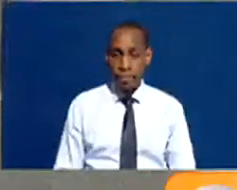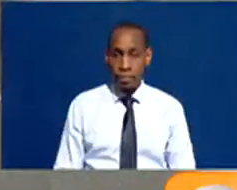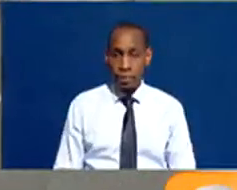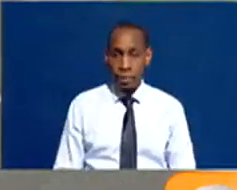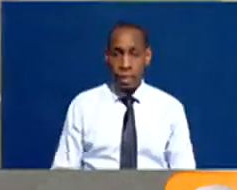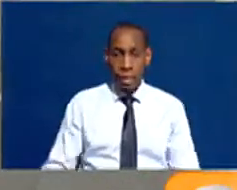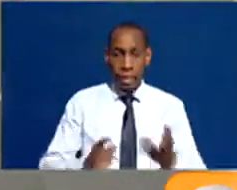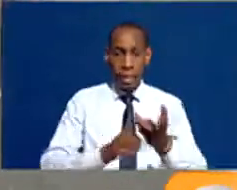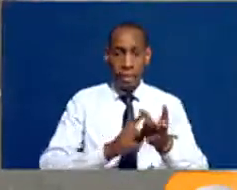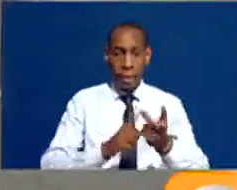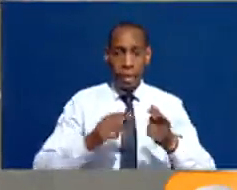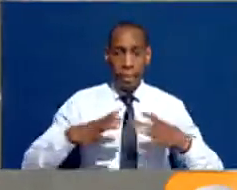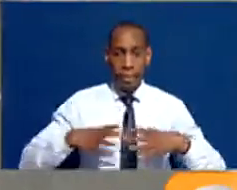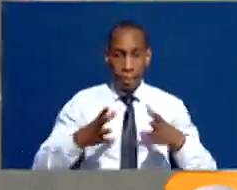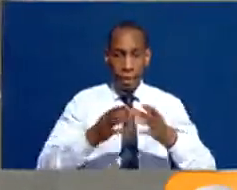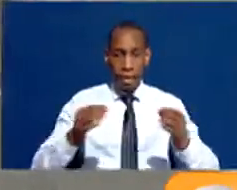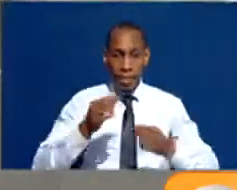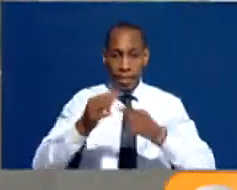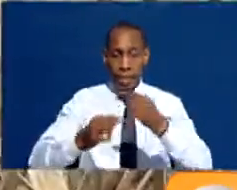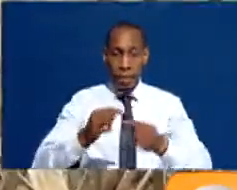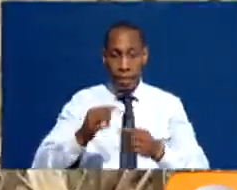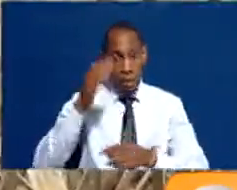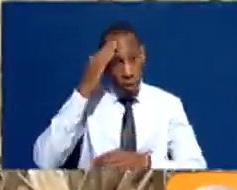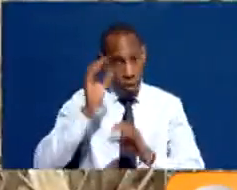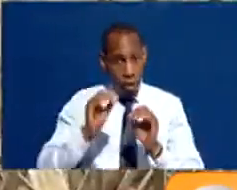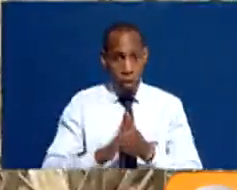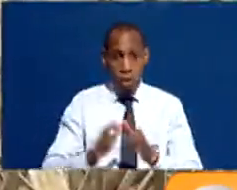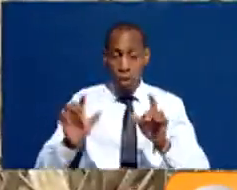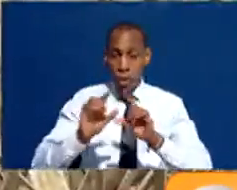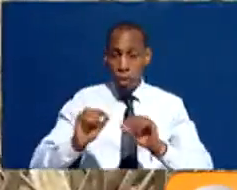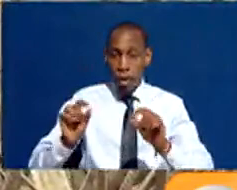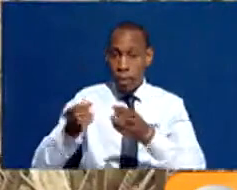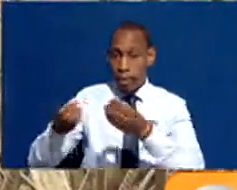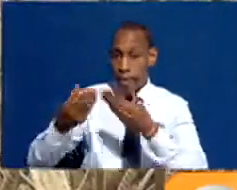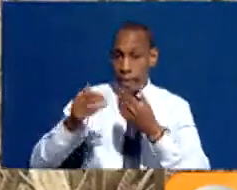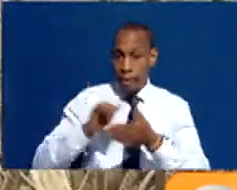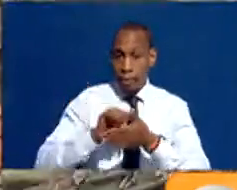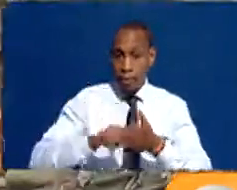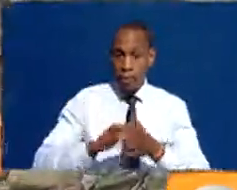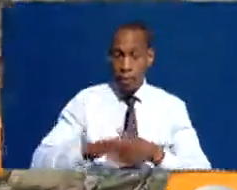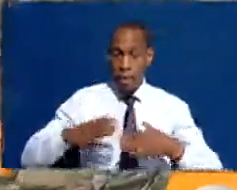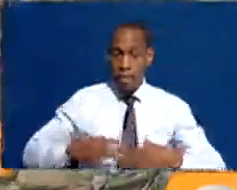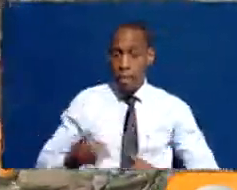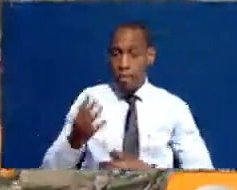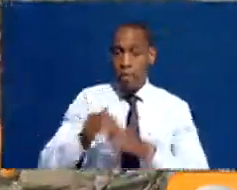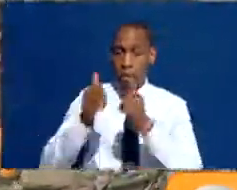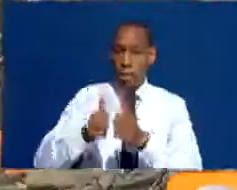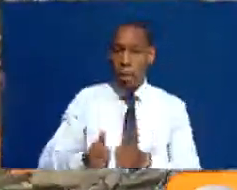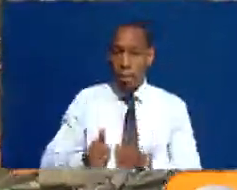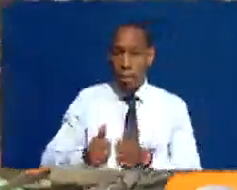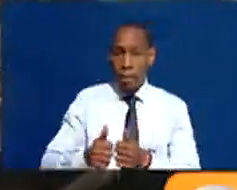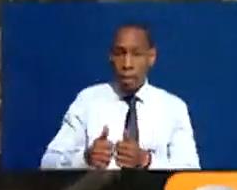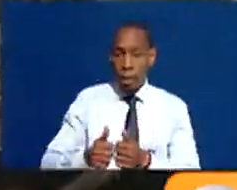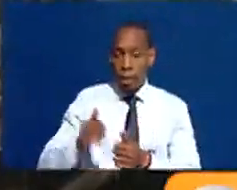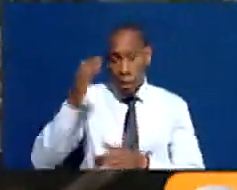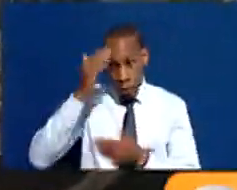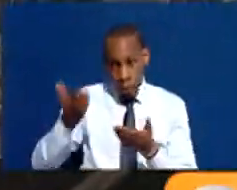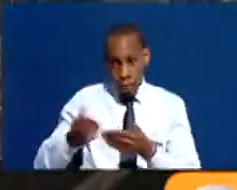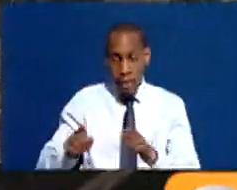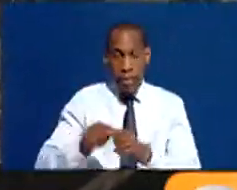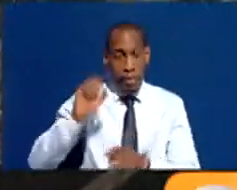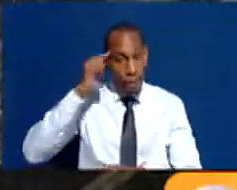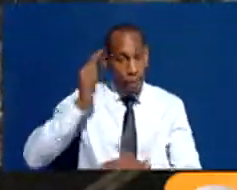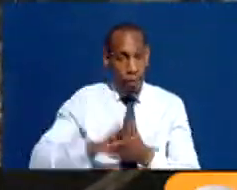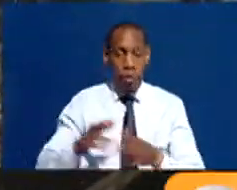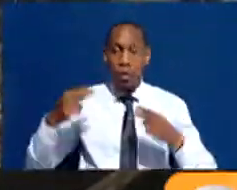While the number of missing persons still remains unknown, sources intimate that four more people are yet to be accounted for and are believed